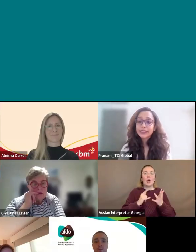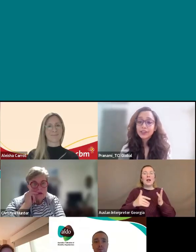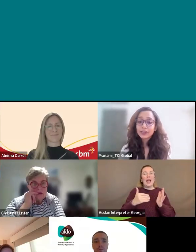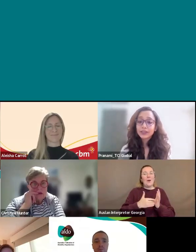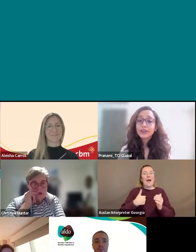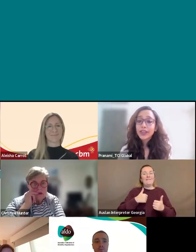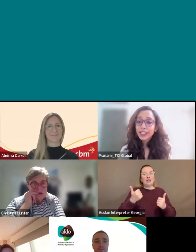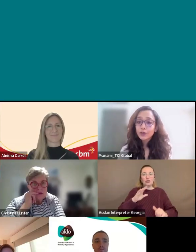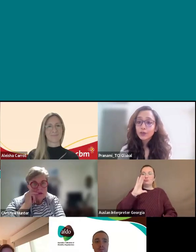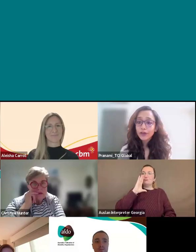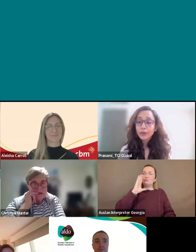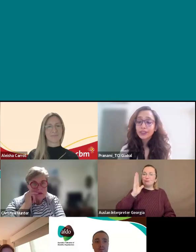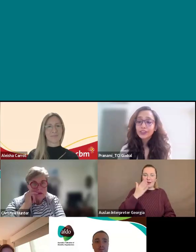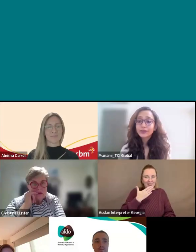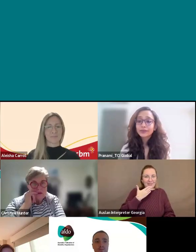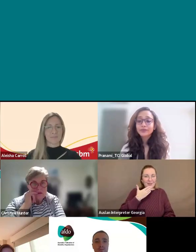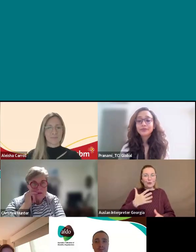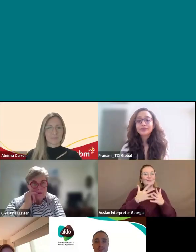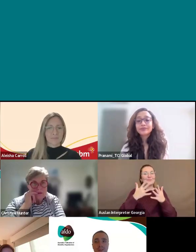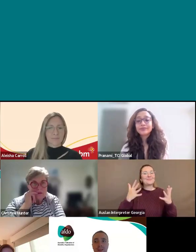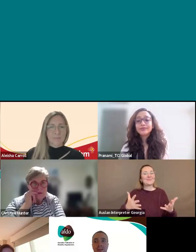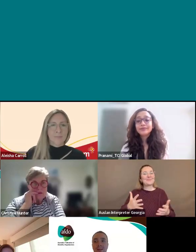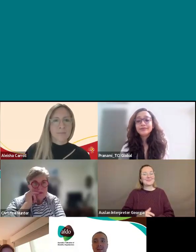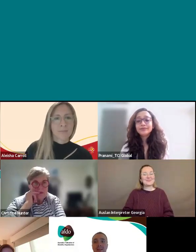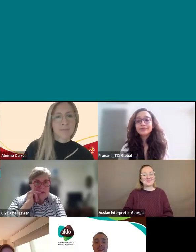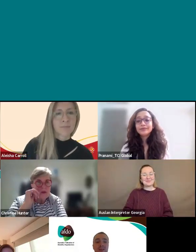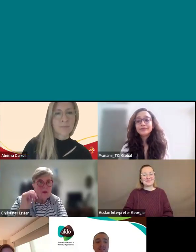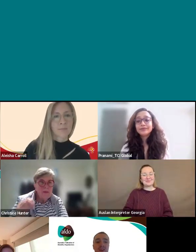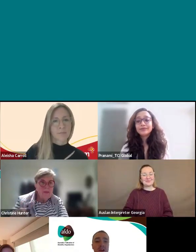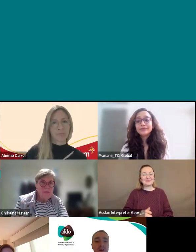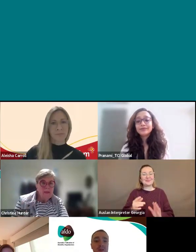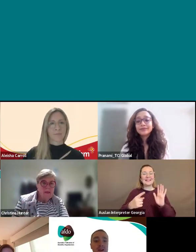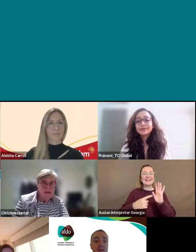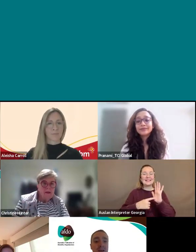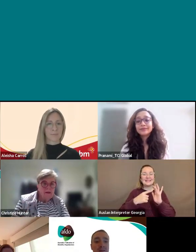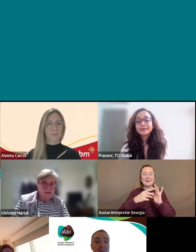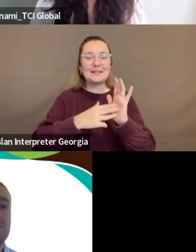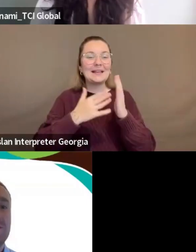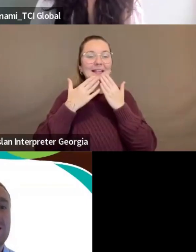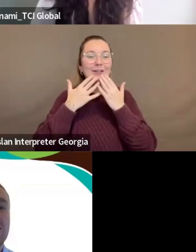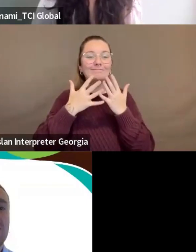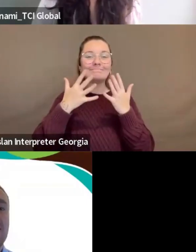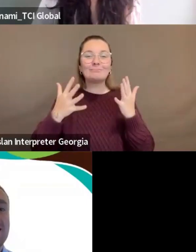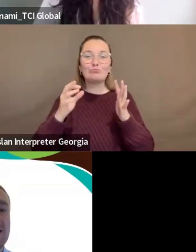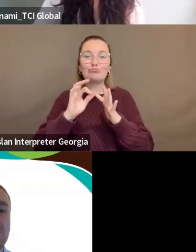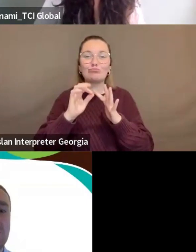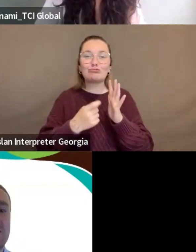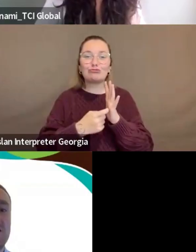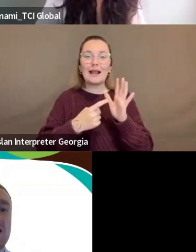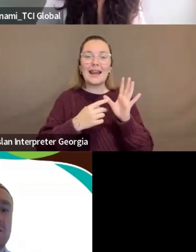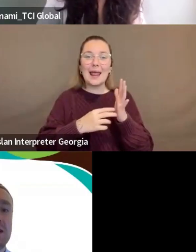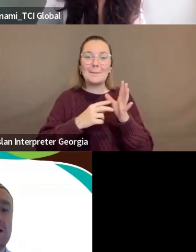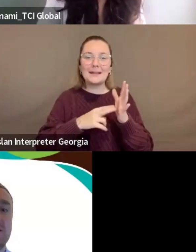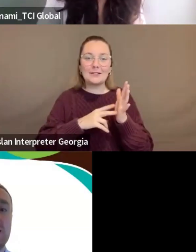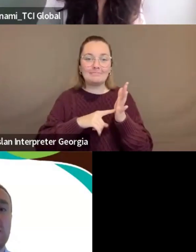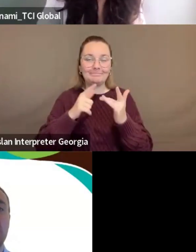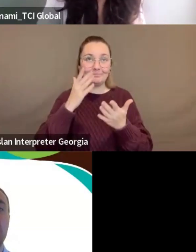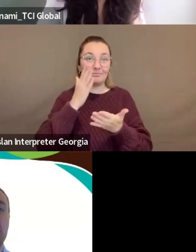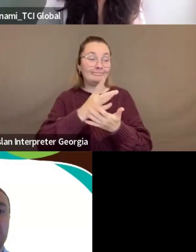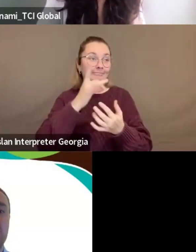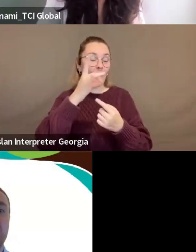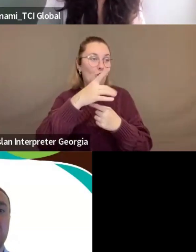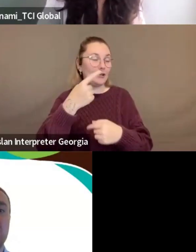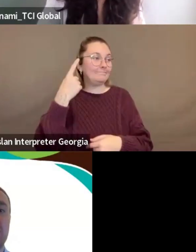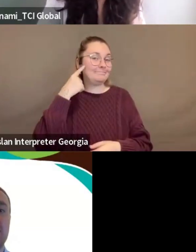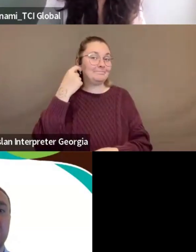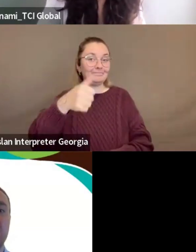my presentation. Thank you very much. Thank you so much, Pranami. A key message I'm hearing is